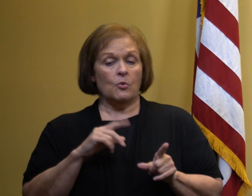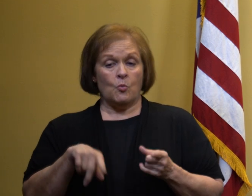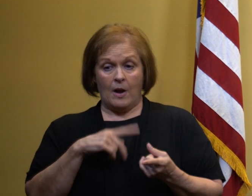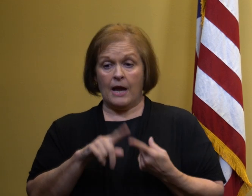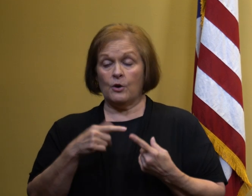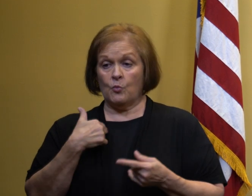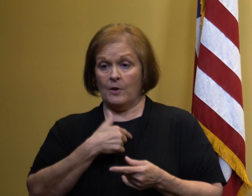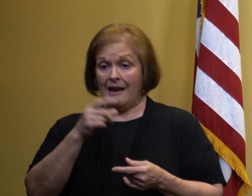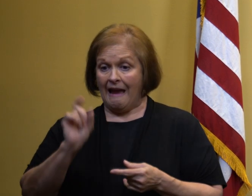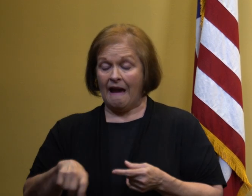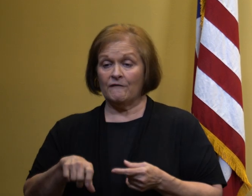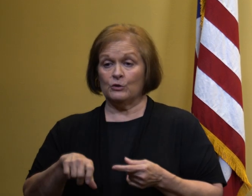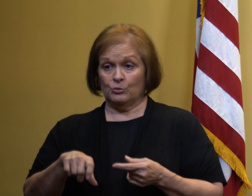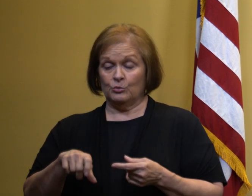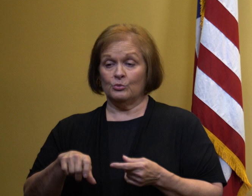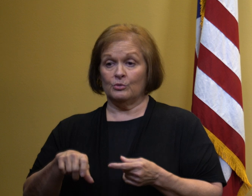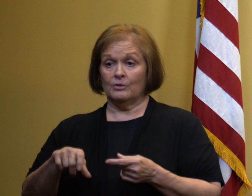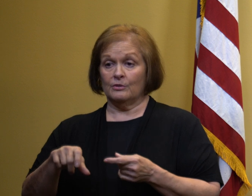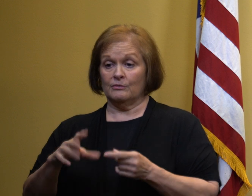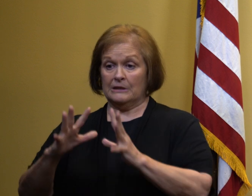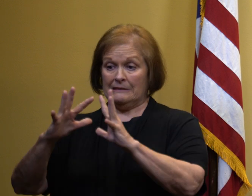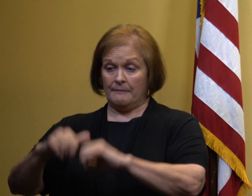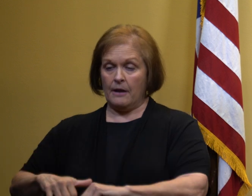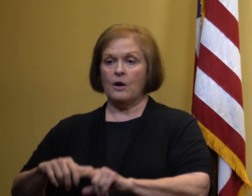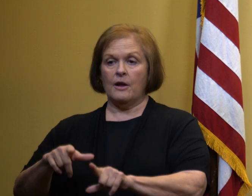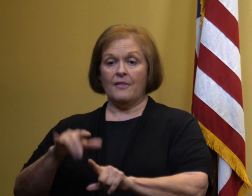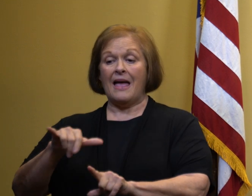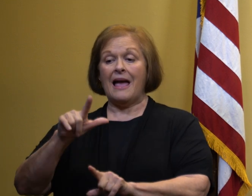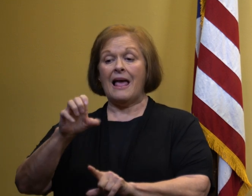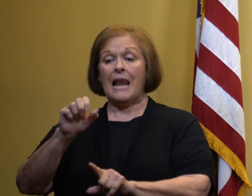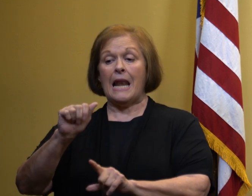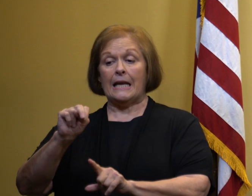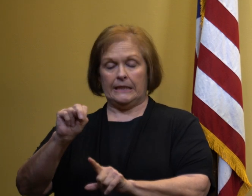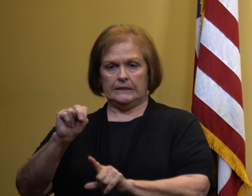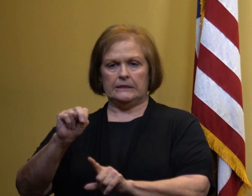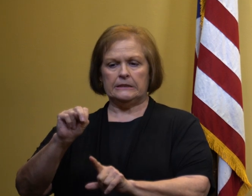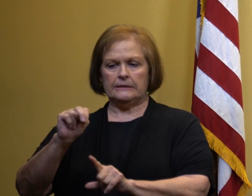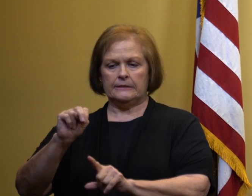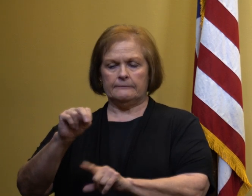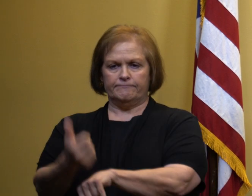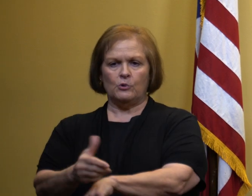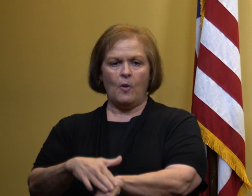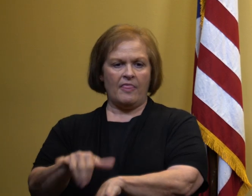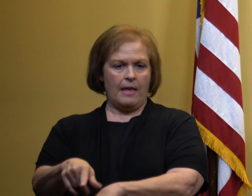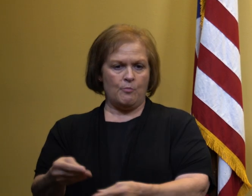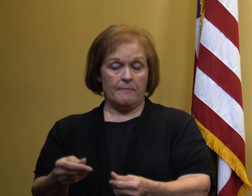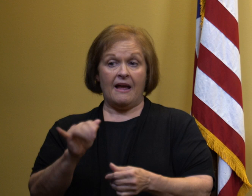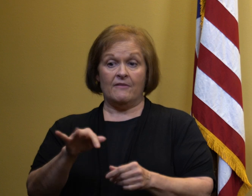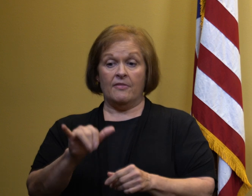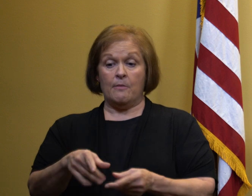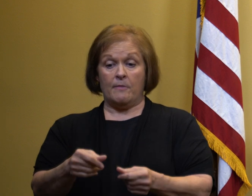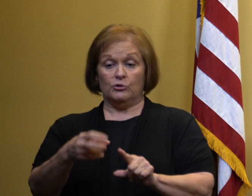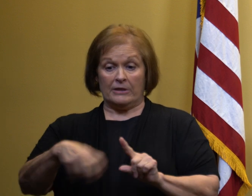do have to go in and demo, we place the lien on the property itself. So if the property is